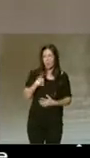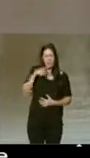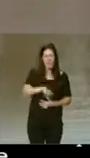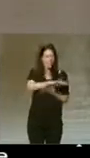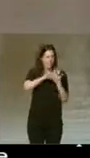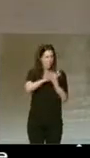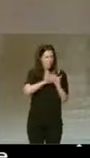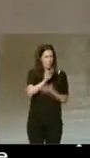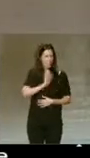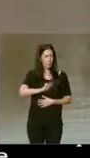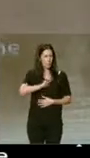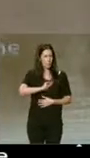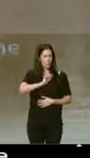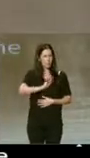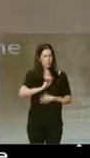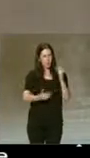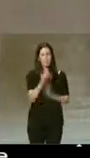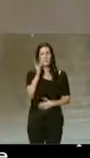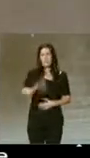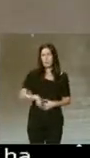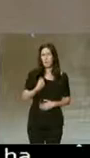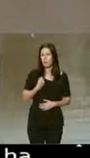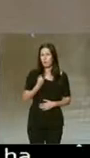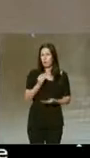you. As I said before,